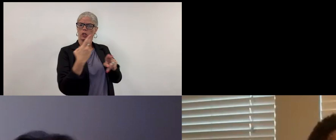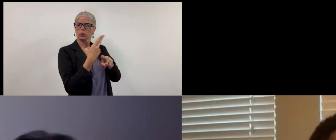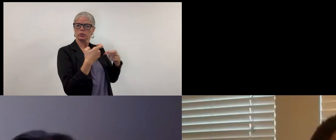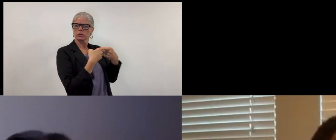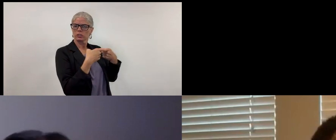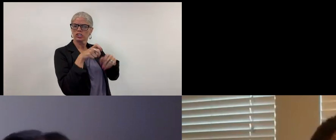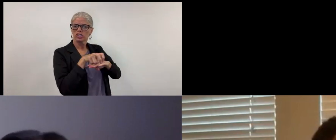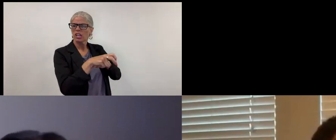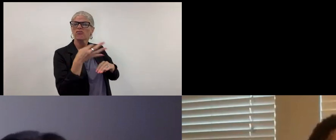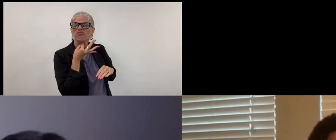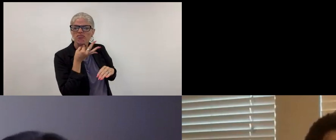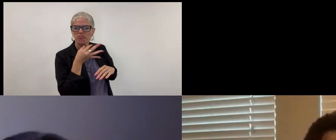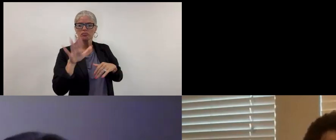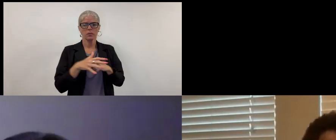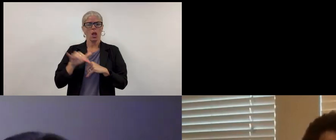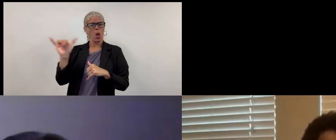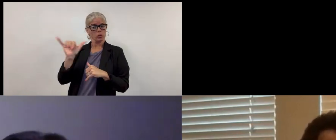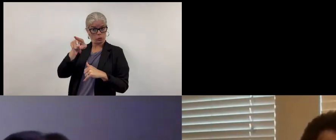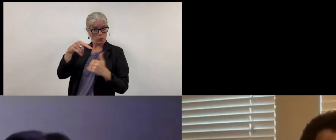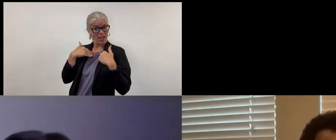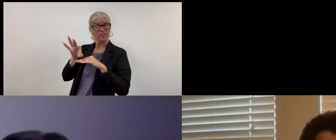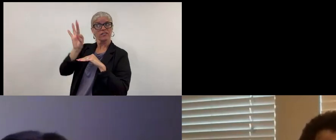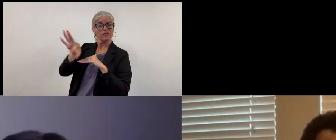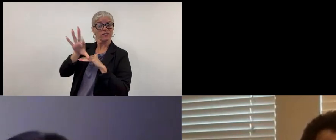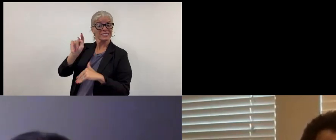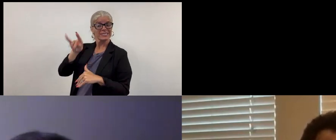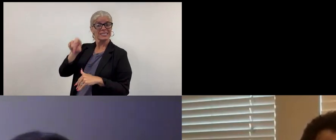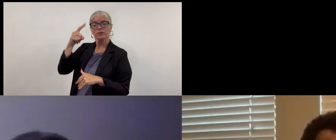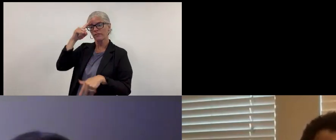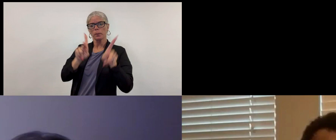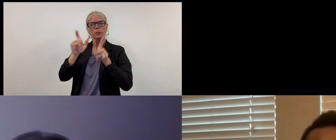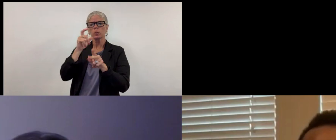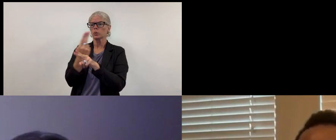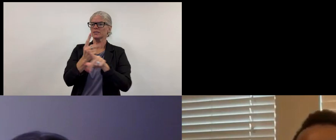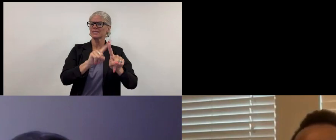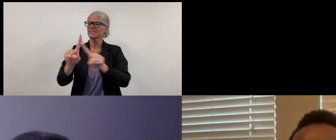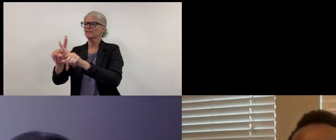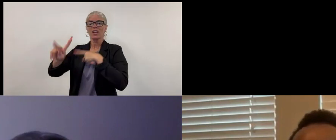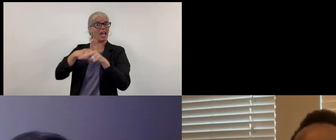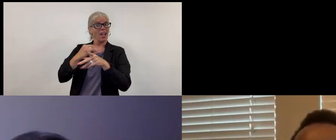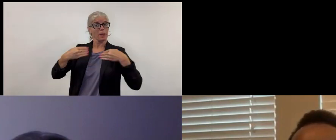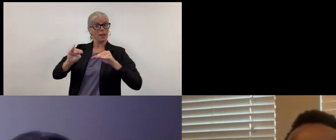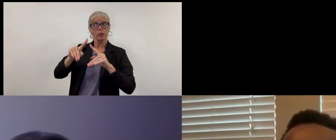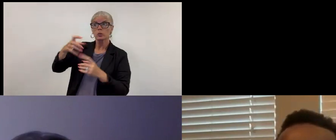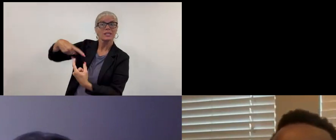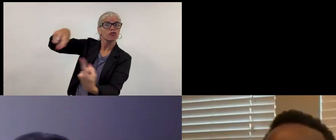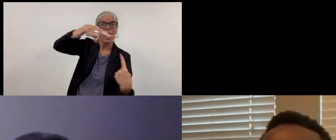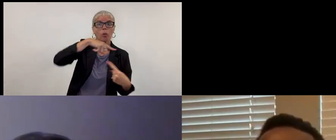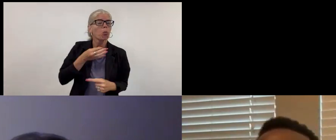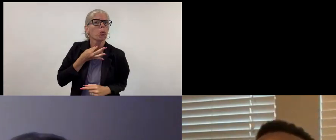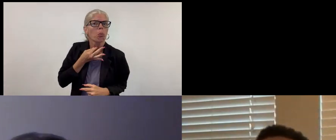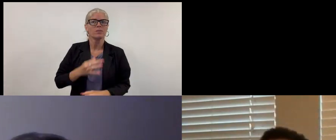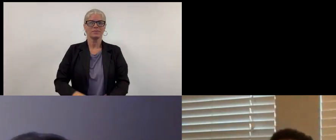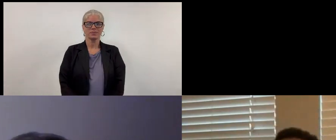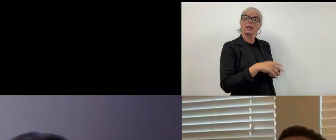a manual chair? Do you ever use a powered chair? And do you have tips for people who use different kinds of methods of getting